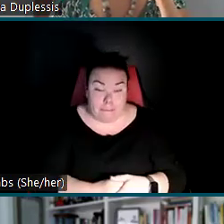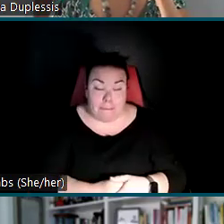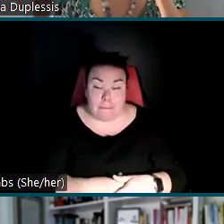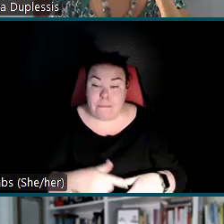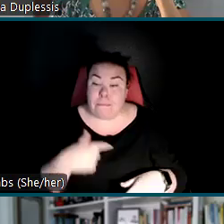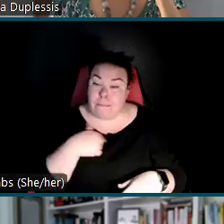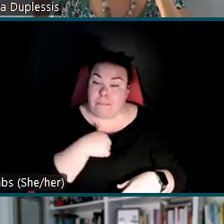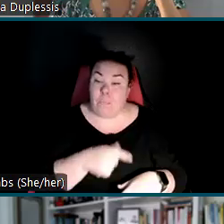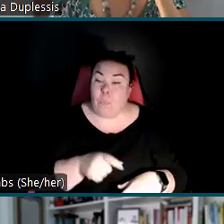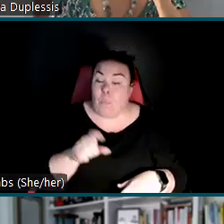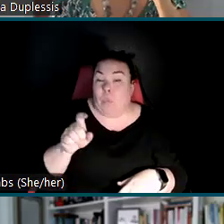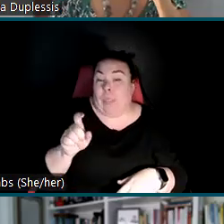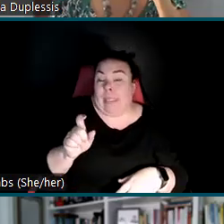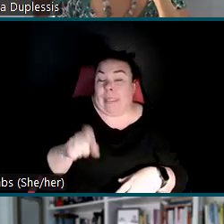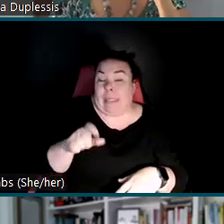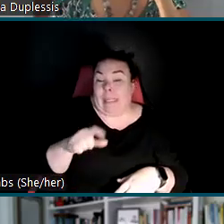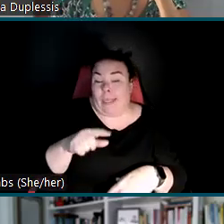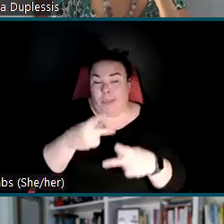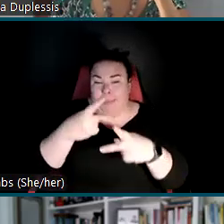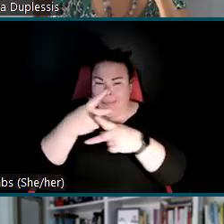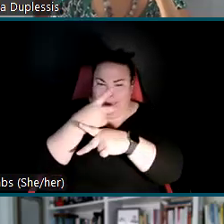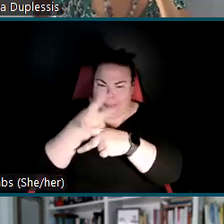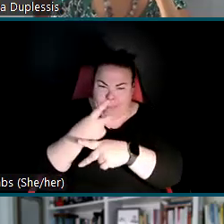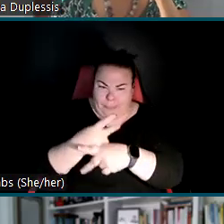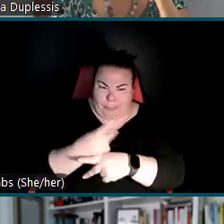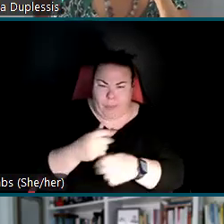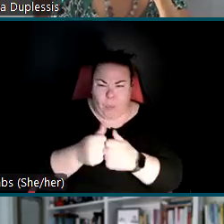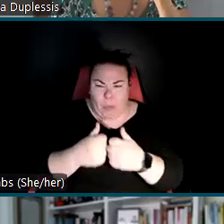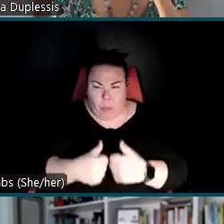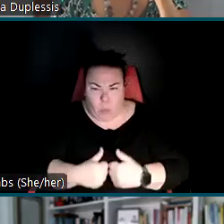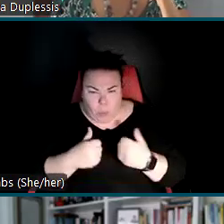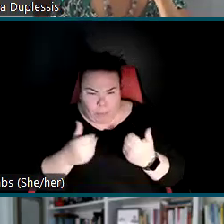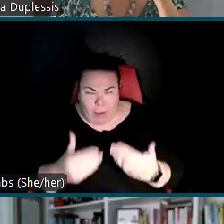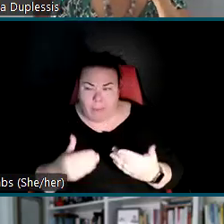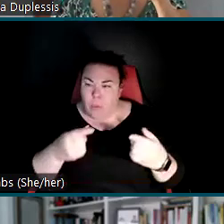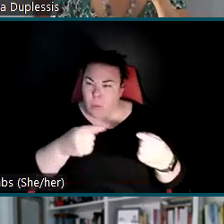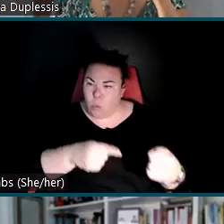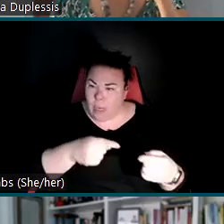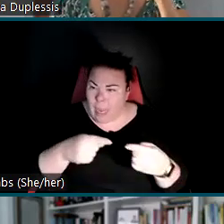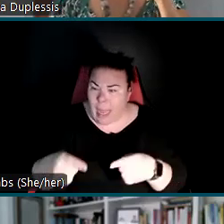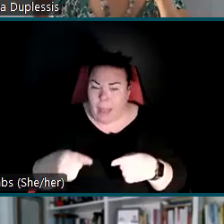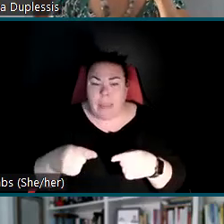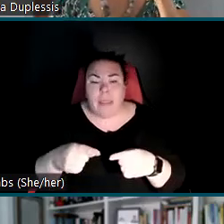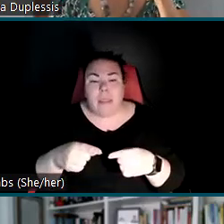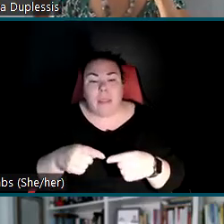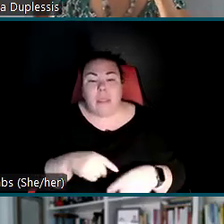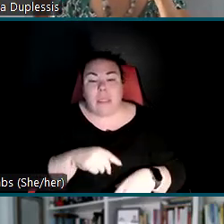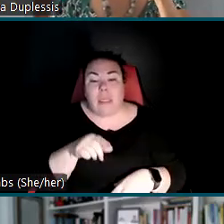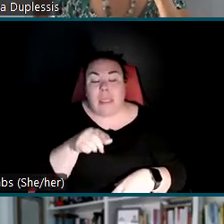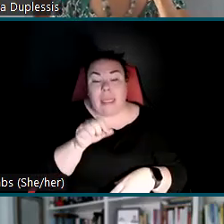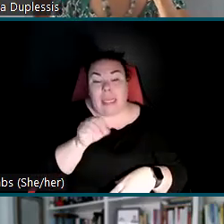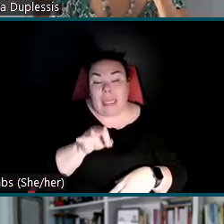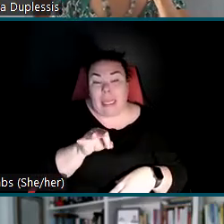with survivors to think through what documents they need if a disaster happens and they have to flee quickly, if